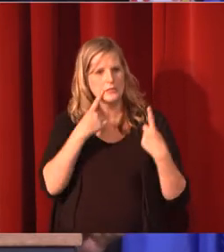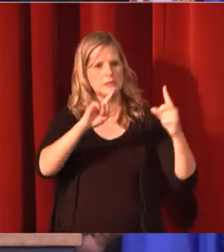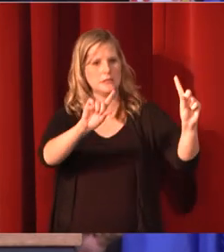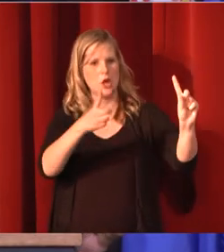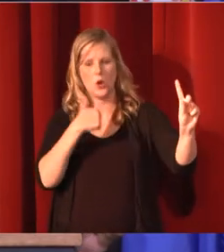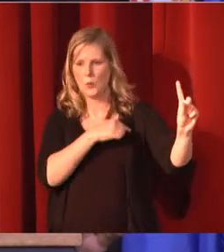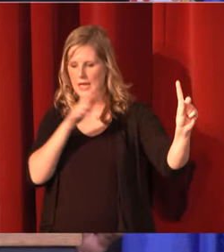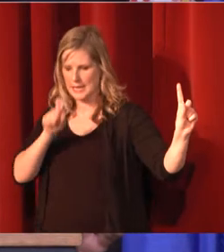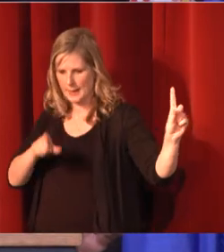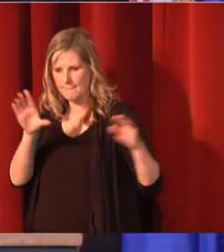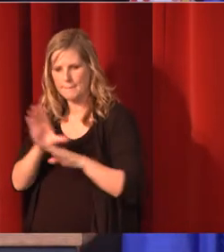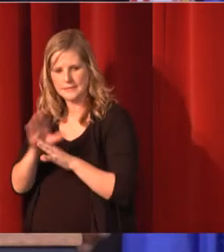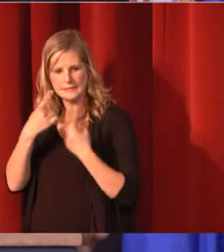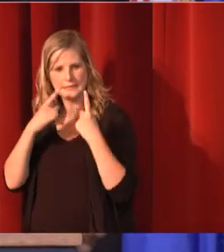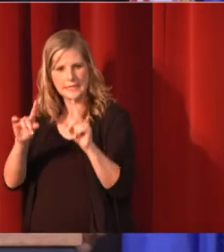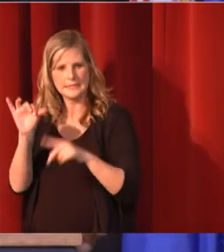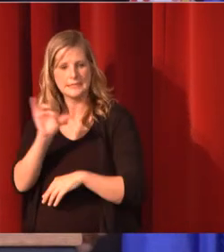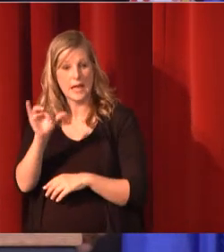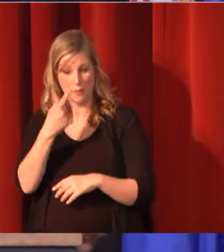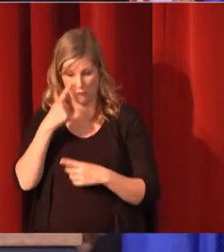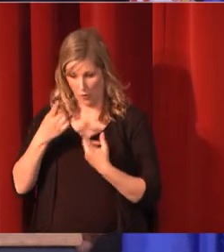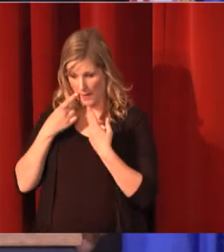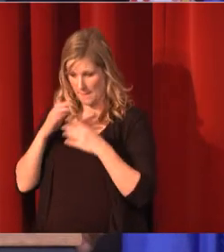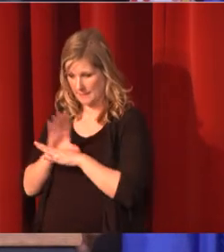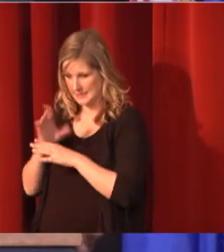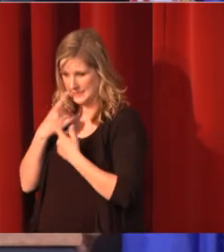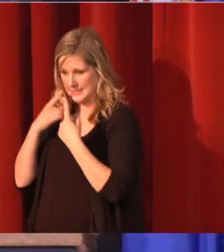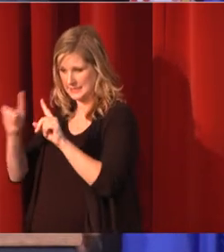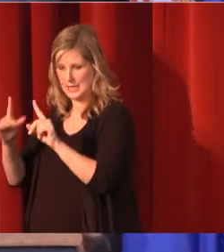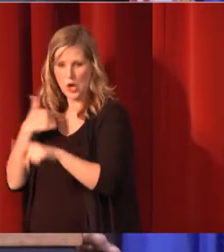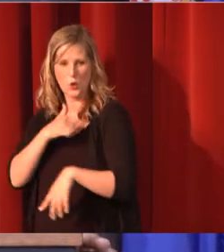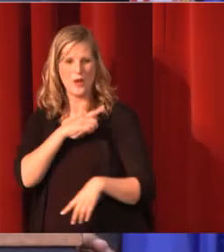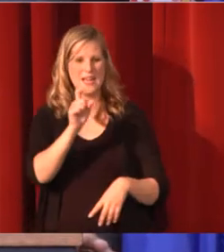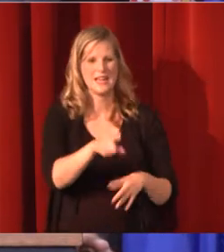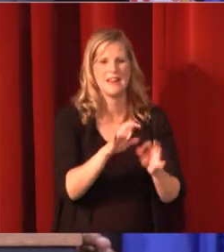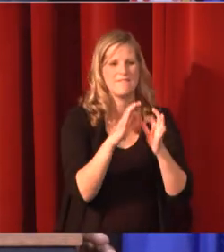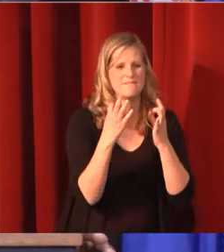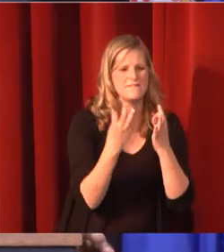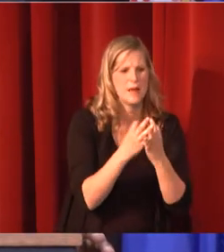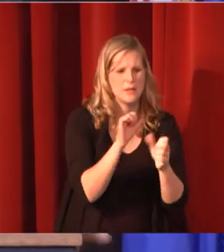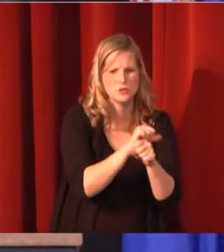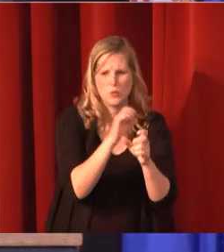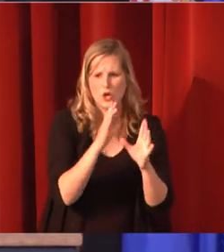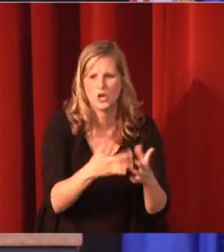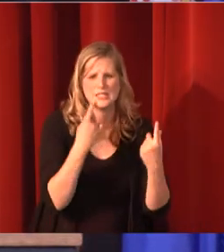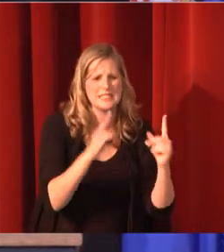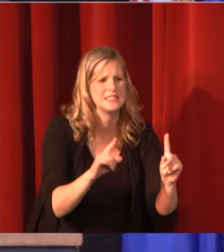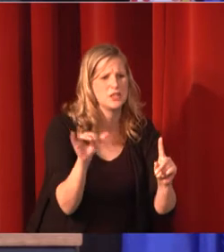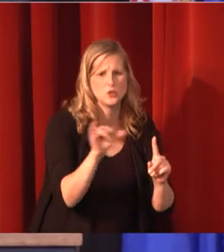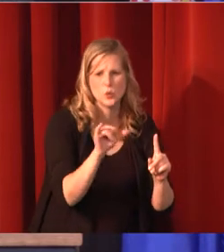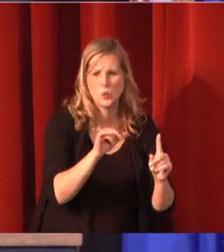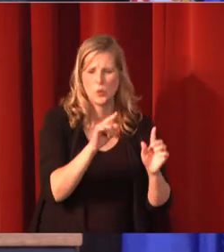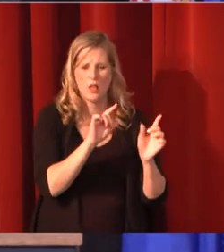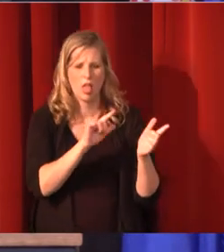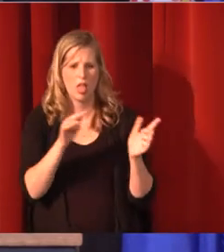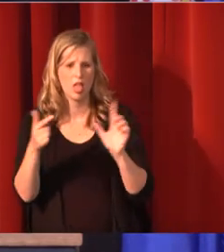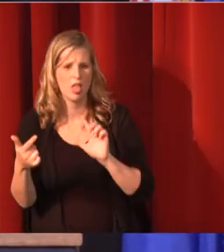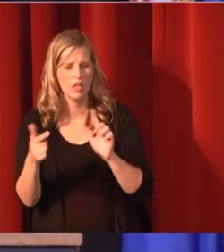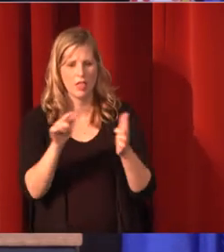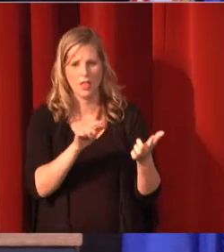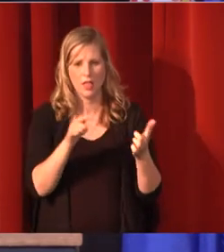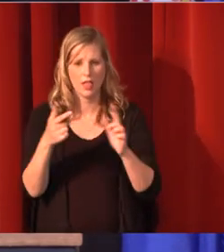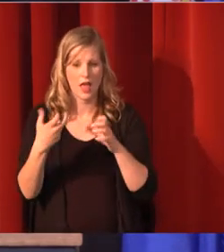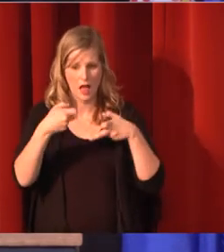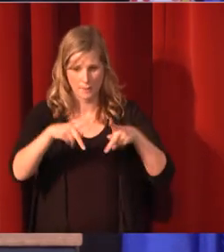our businesses to succeed for our businesses to thrive we need our families and workers to succeed this is an opportunity for us